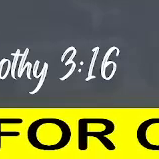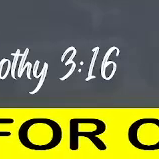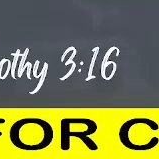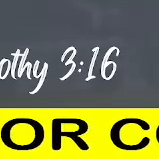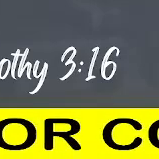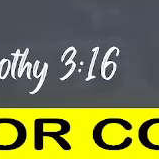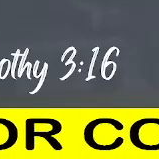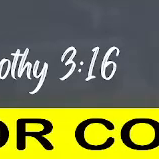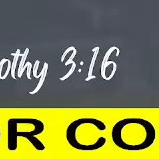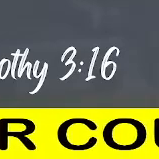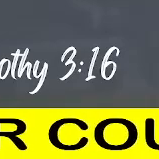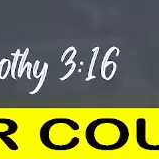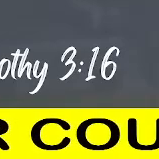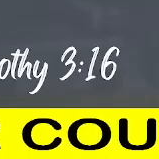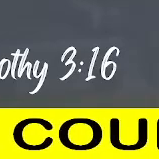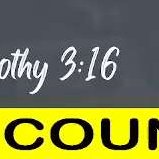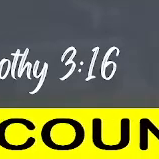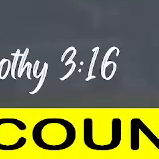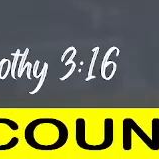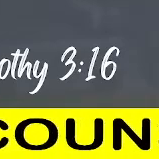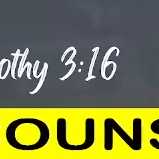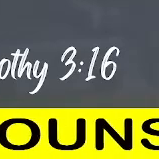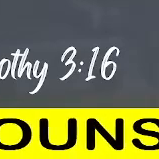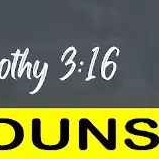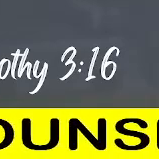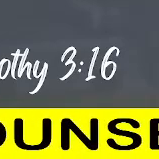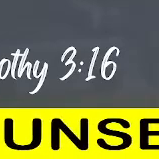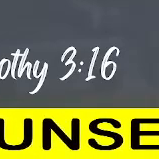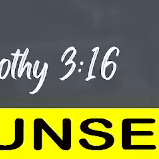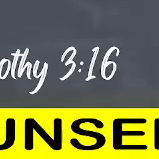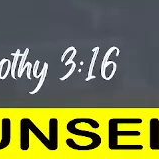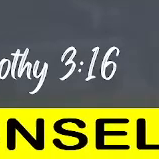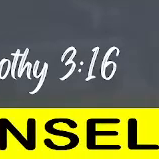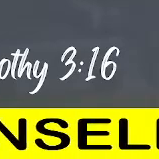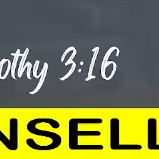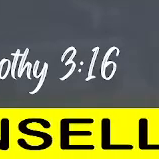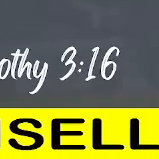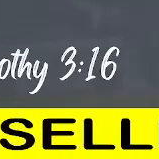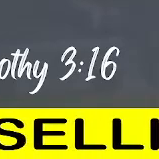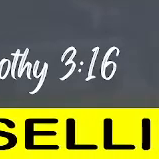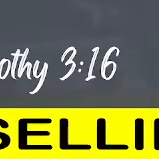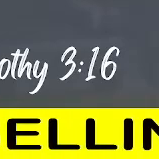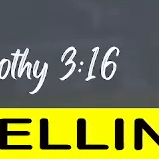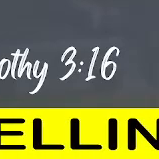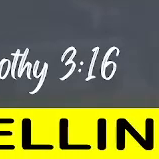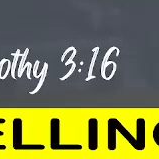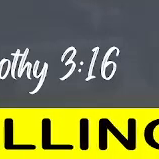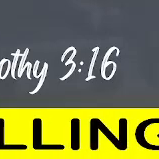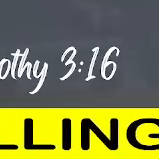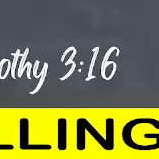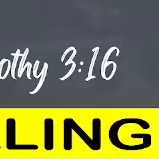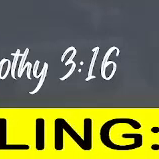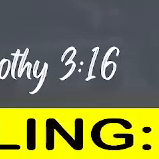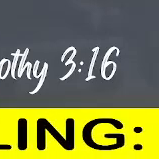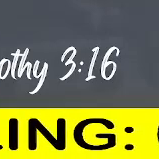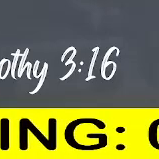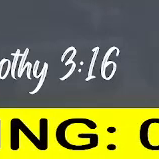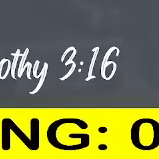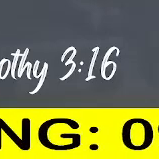po dito sa Hebrews chapter 5, verse number 1, ano po, priests are ordained by God to